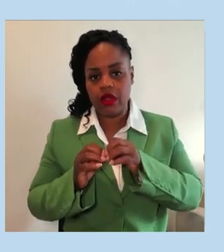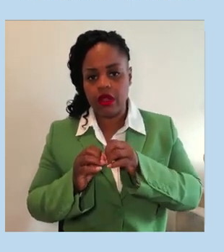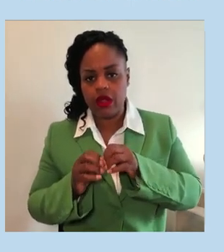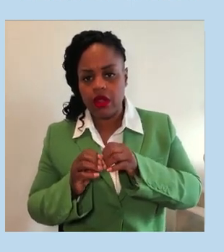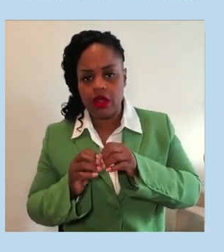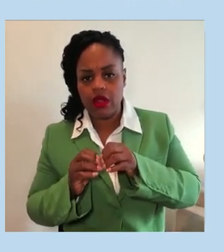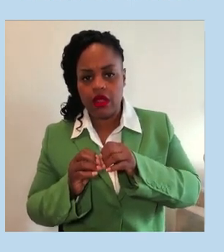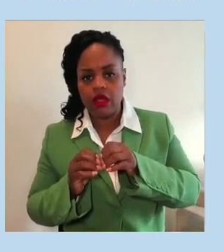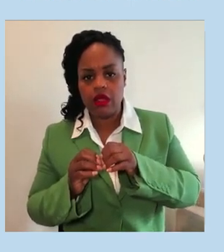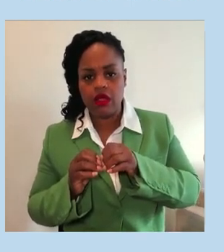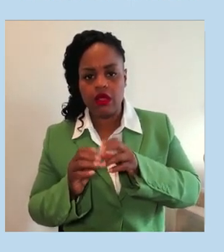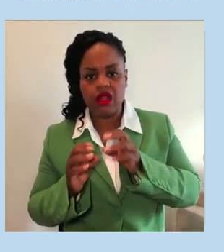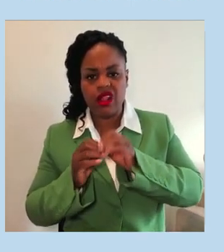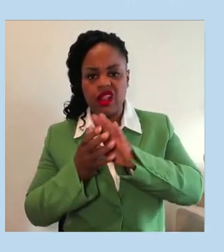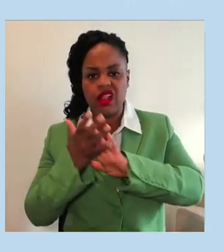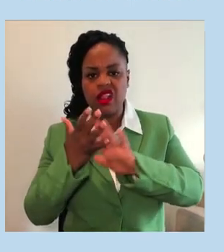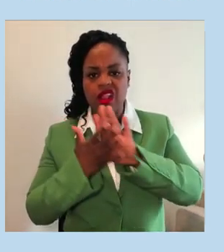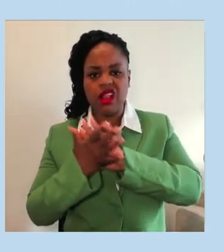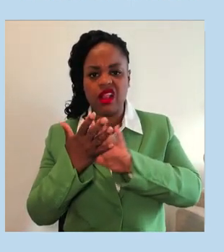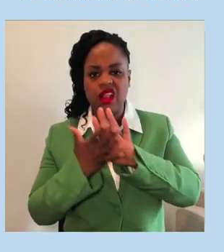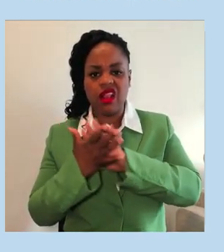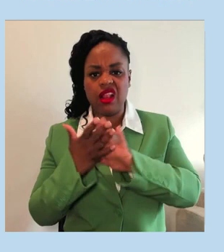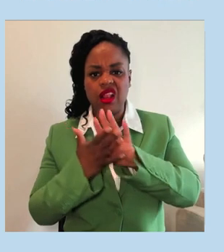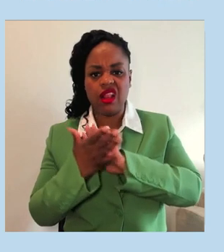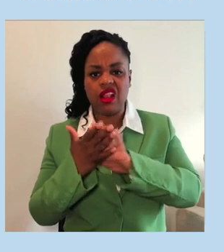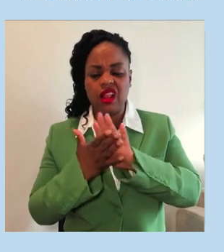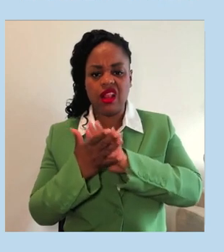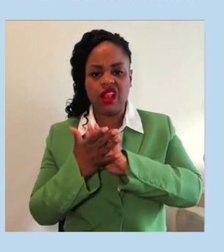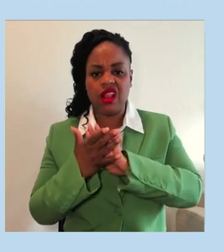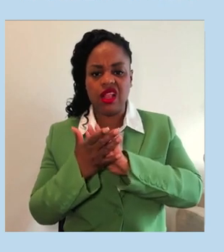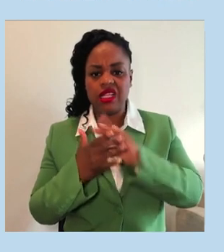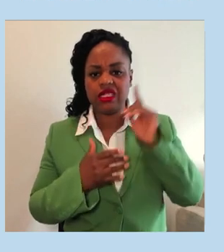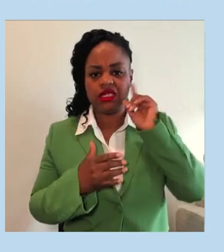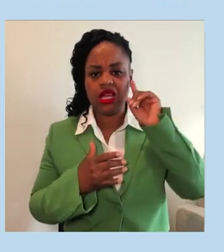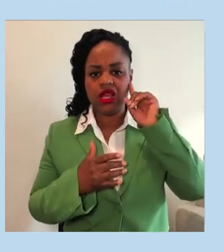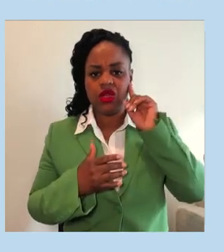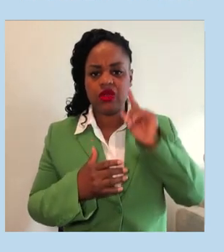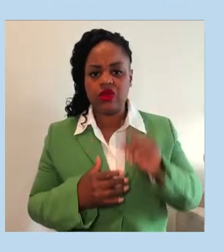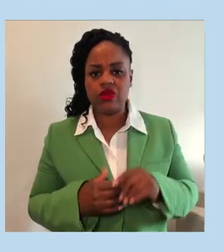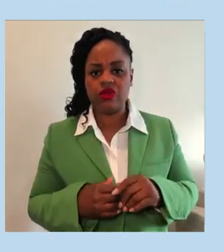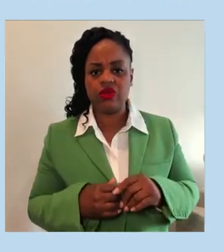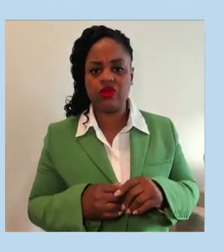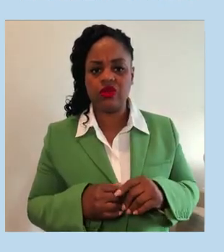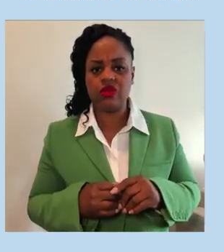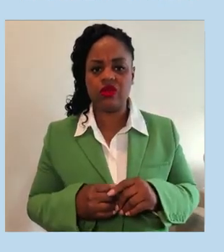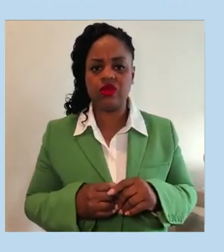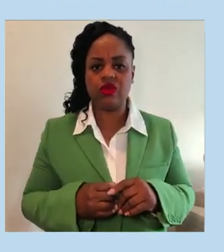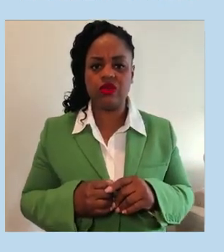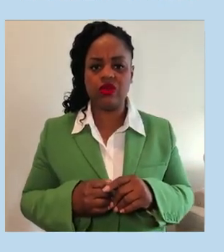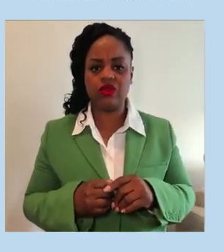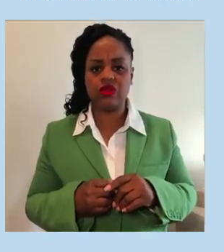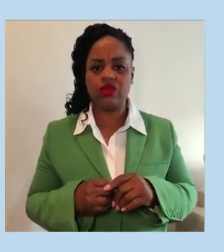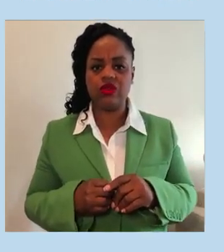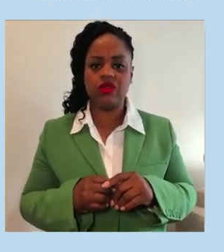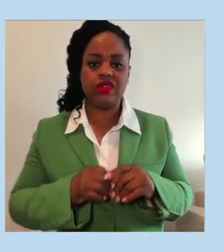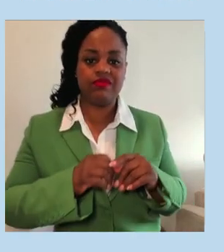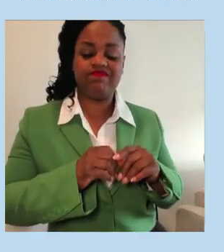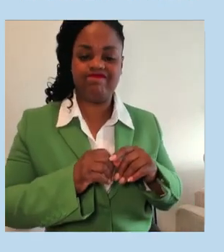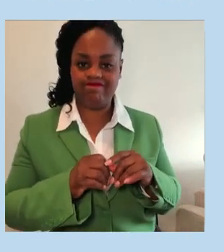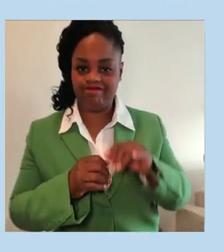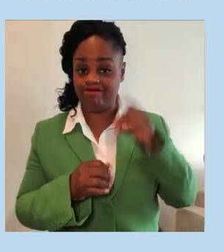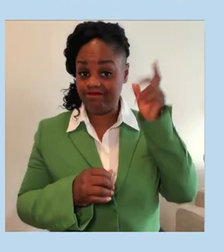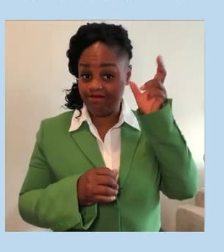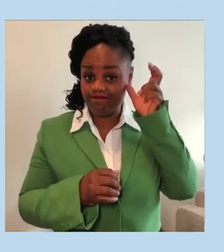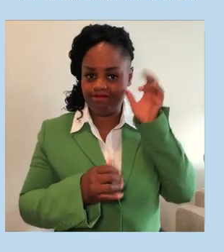health systems. So gender is a key social stratifier that is affecting health systems needs, experiences, as well as